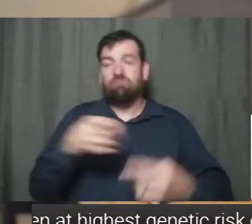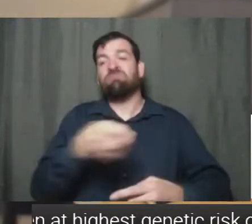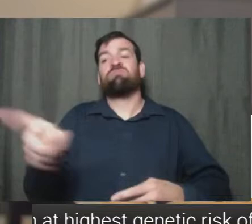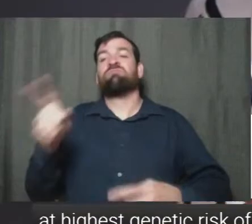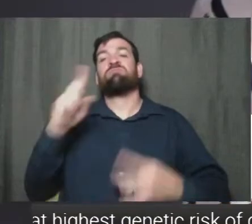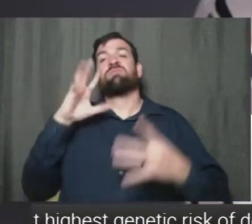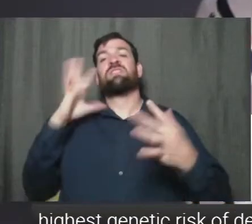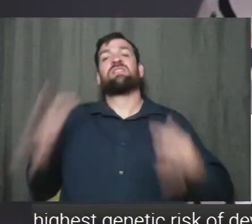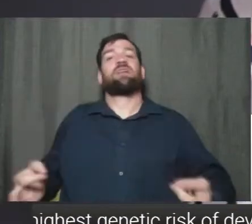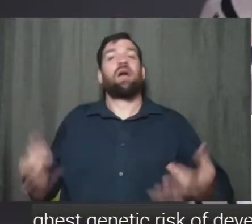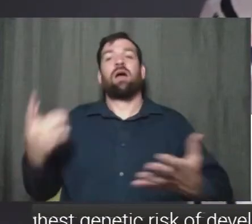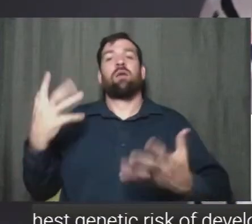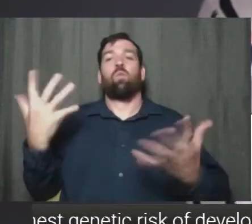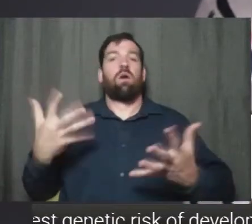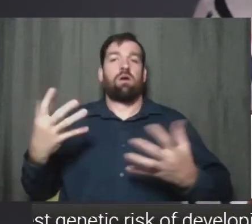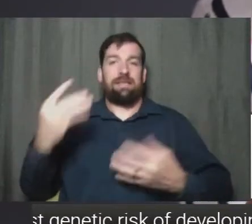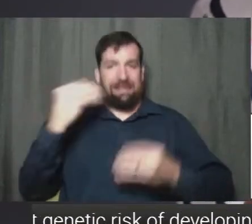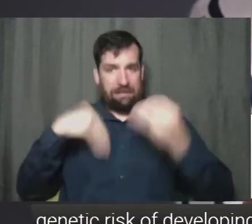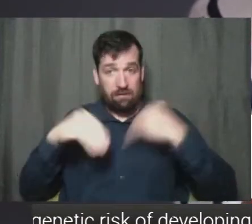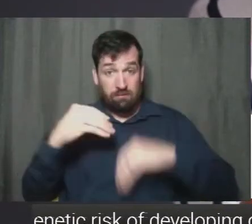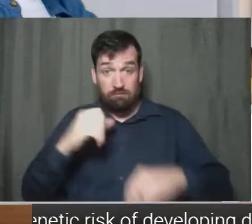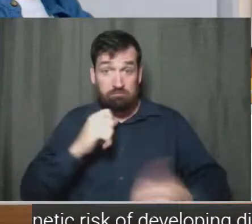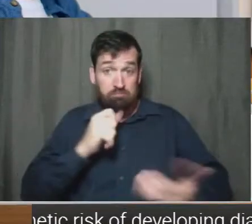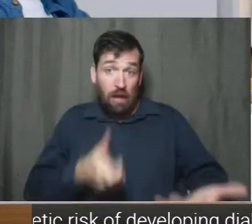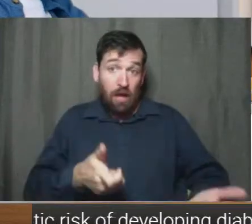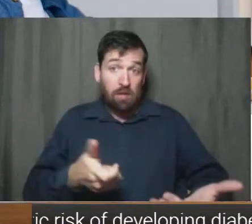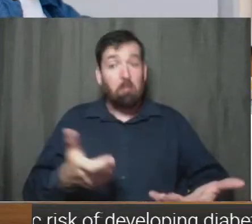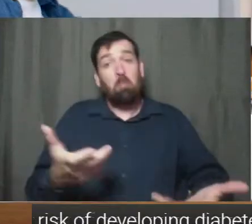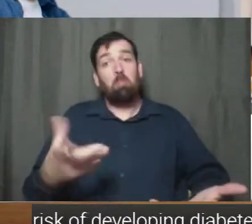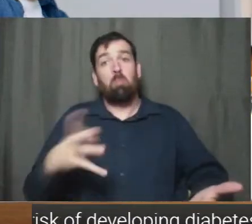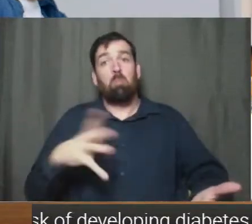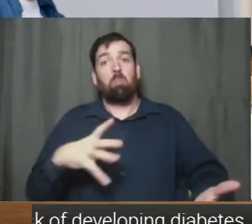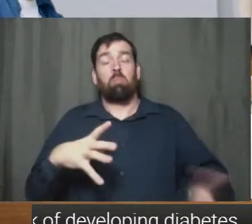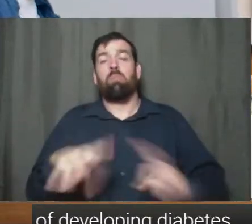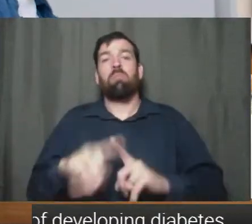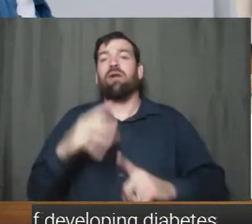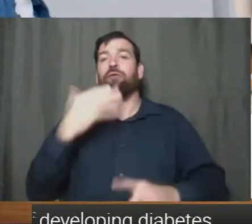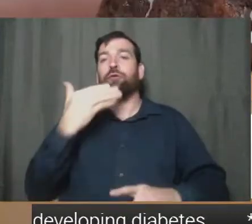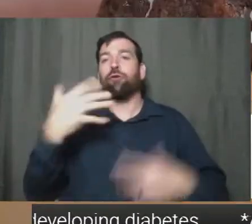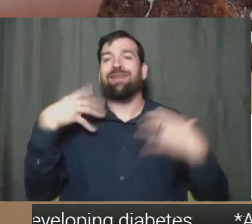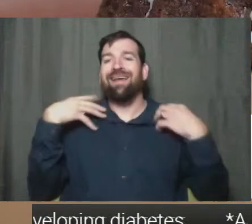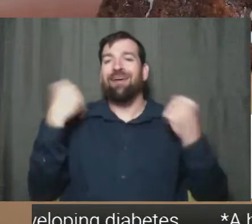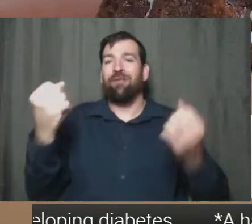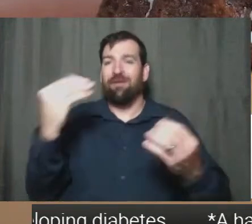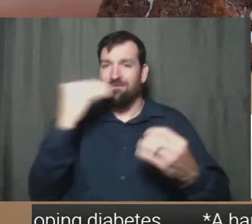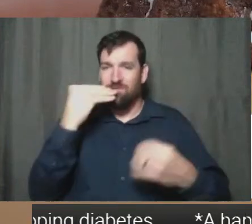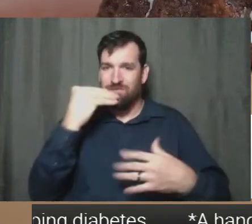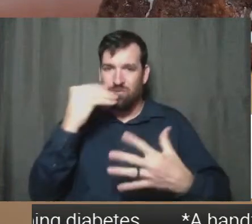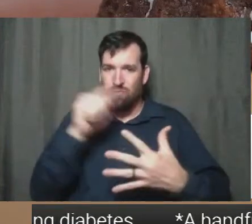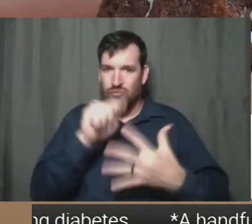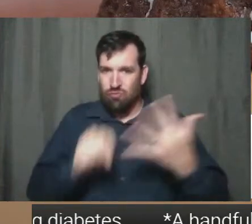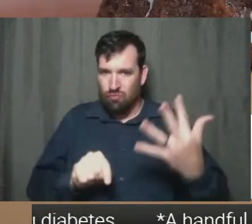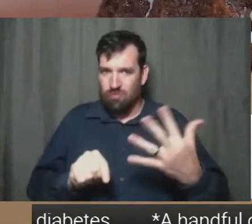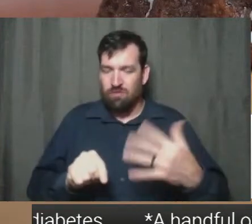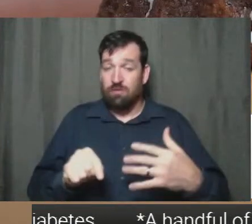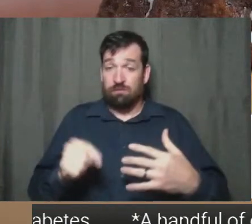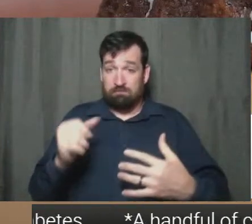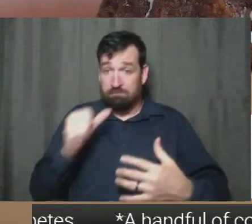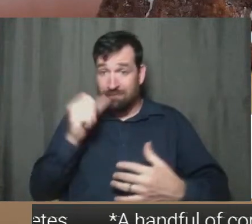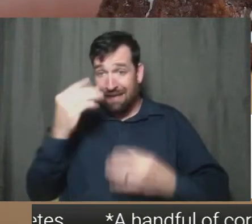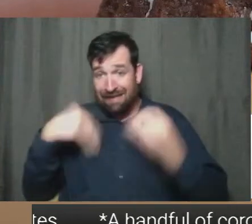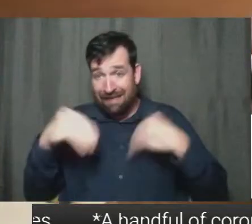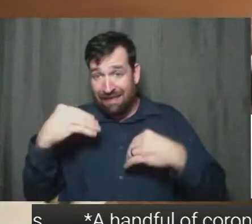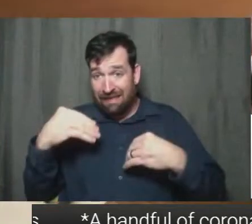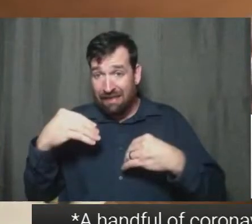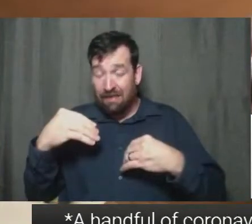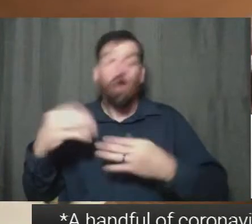that point, and then if not, okay. But it's the good, healthy food choices in front of them, and if they don't eat that, well, now you get a brownie.